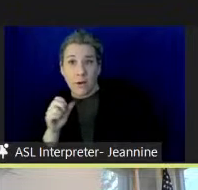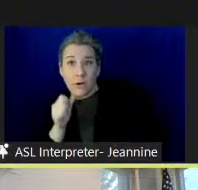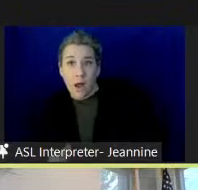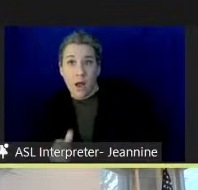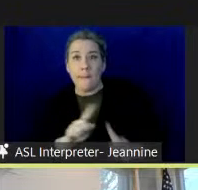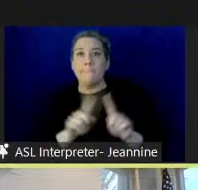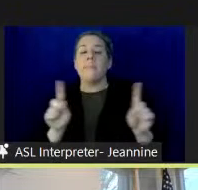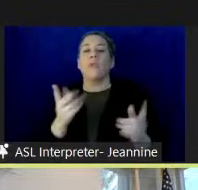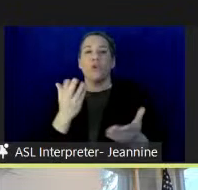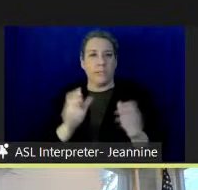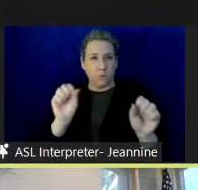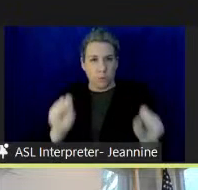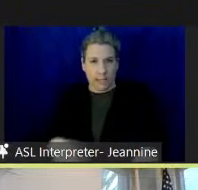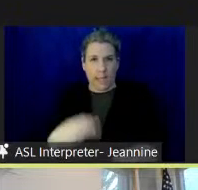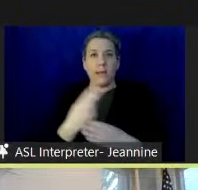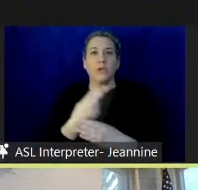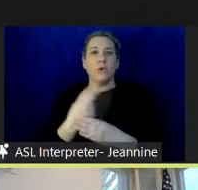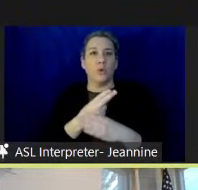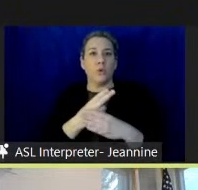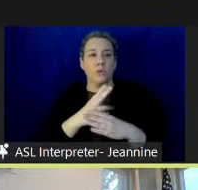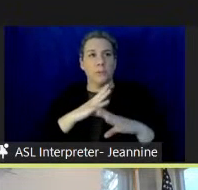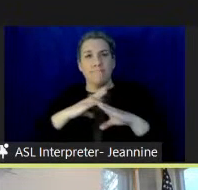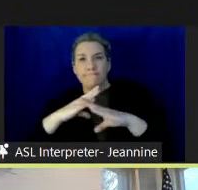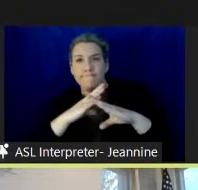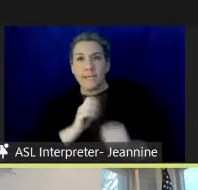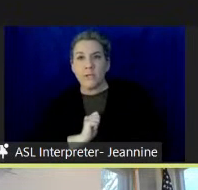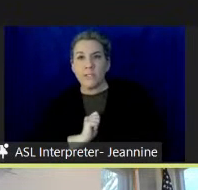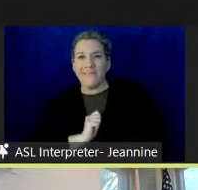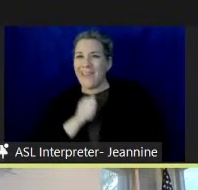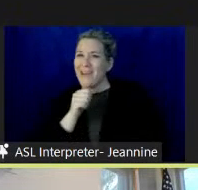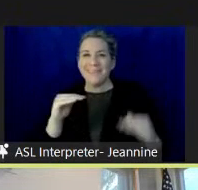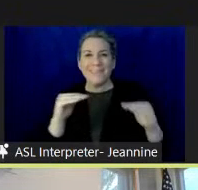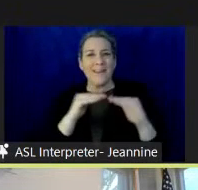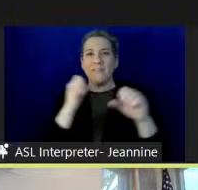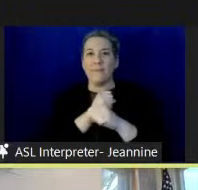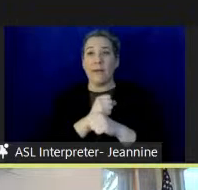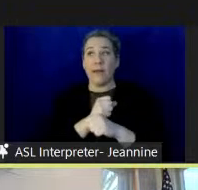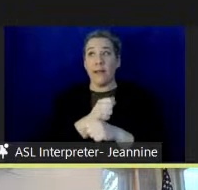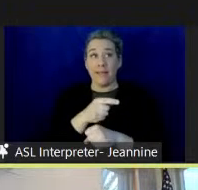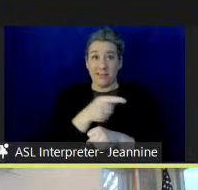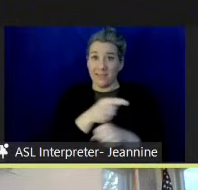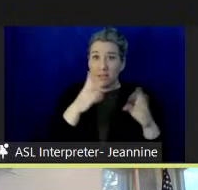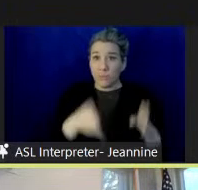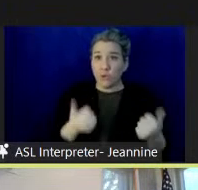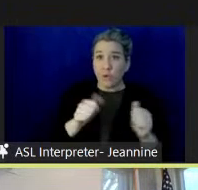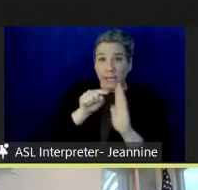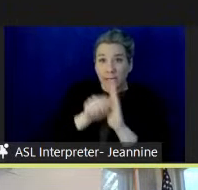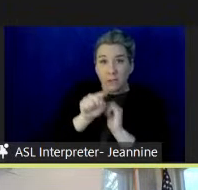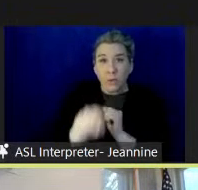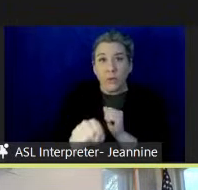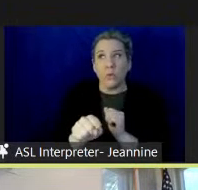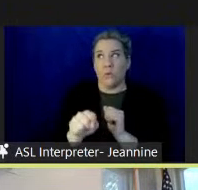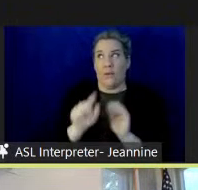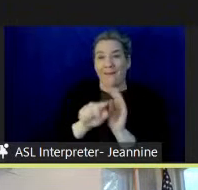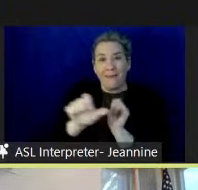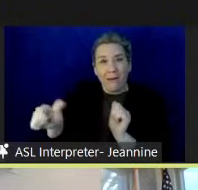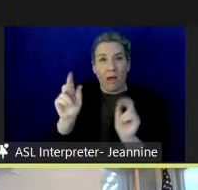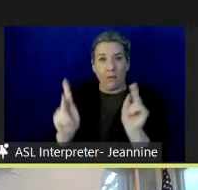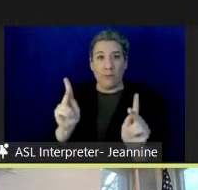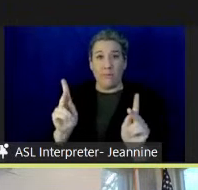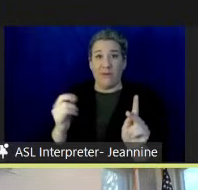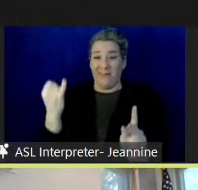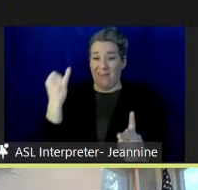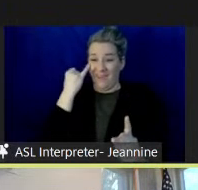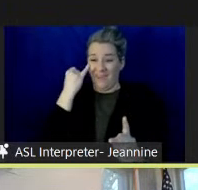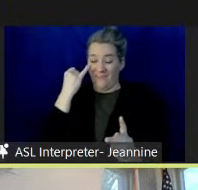to defend ourselves with. And it's not a fair fight. Again, this person is trying to take your life and the lives of others. And if I have to pick up that 3-hole punch or